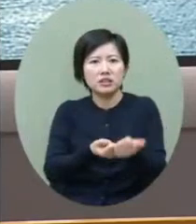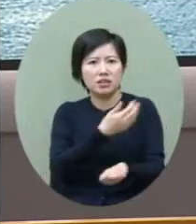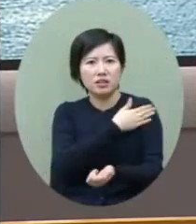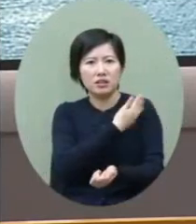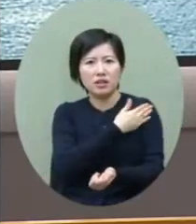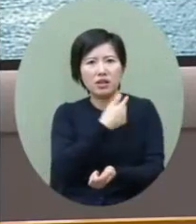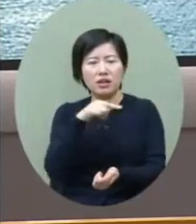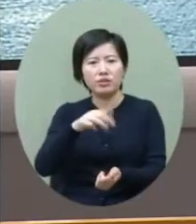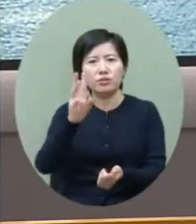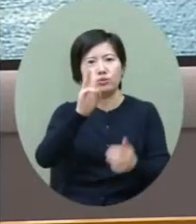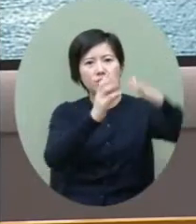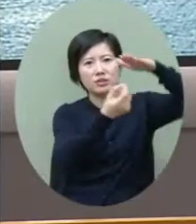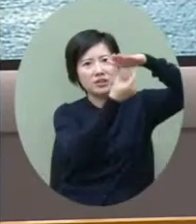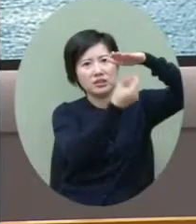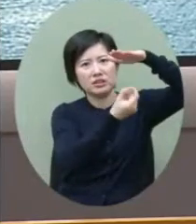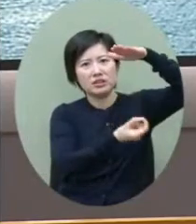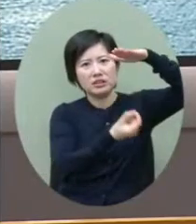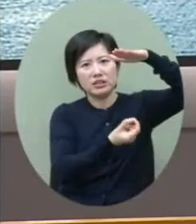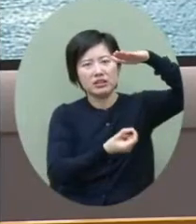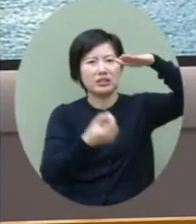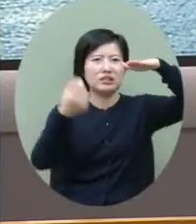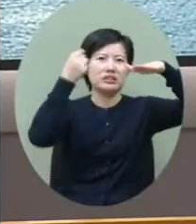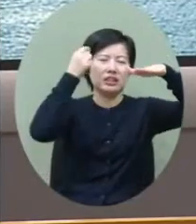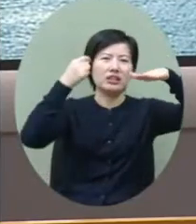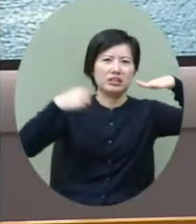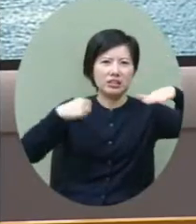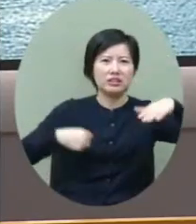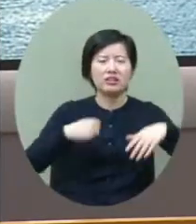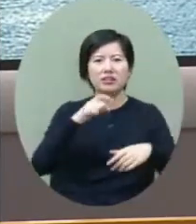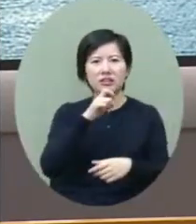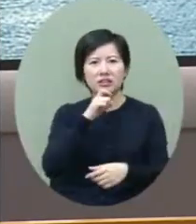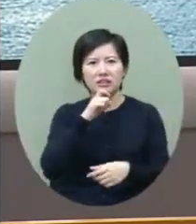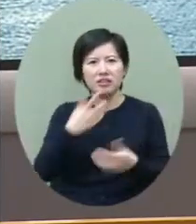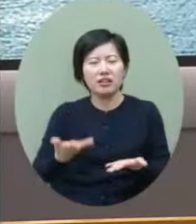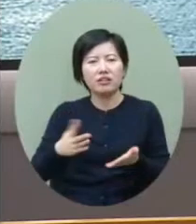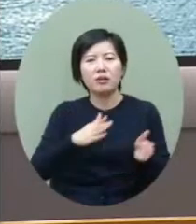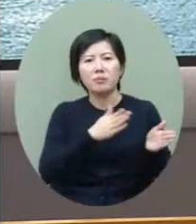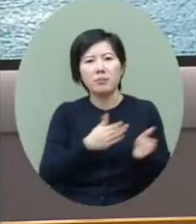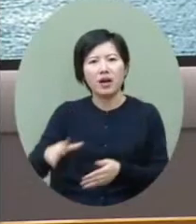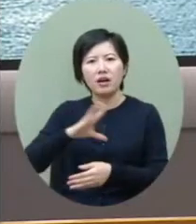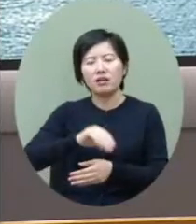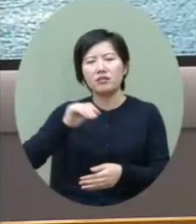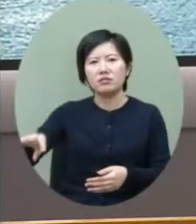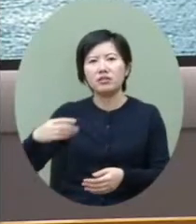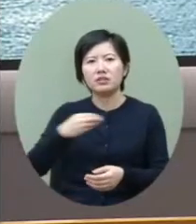a support staff was stained by this